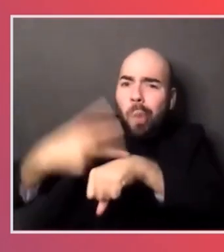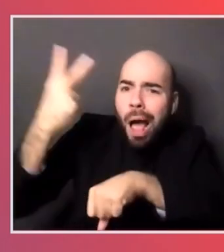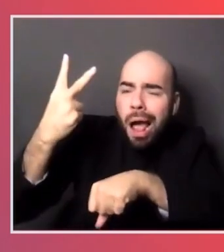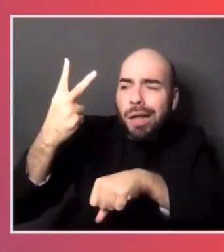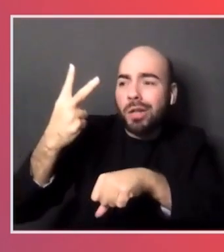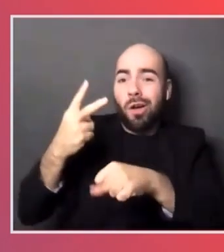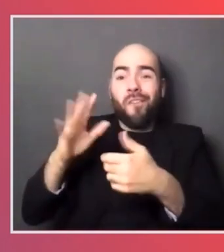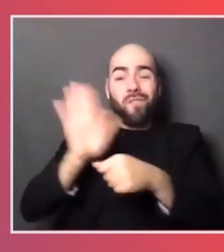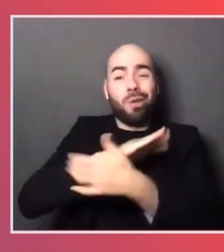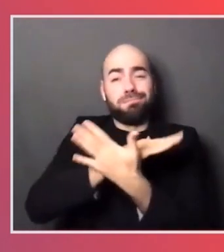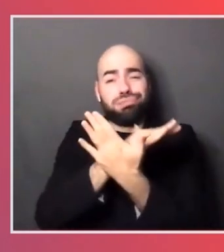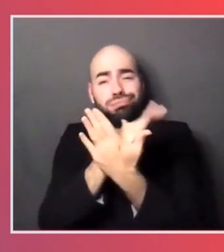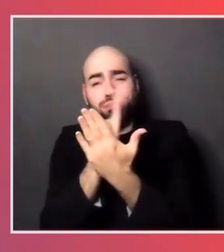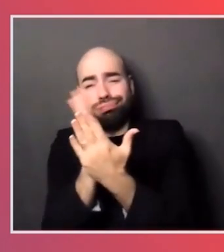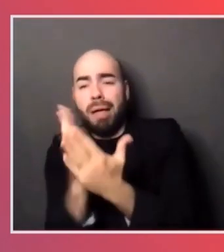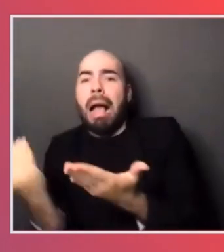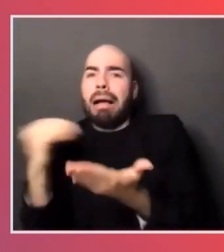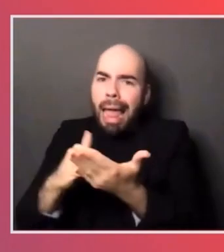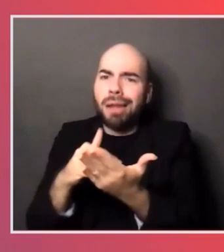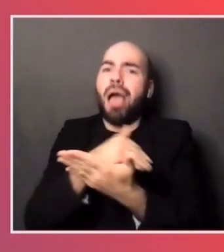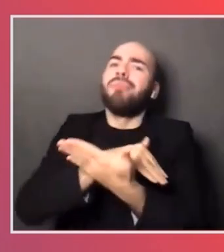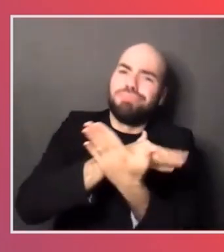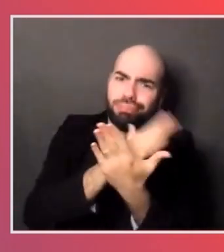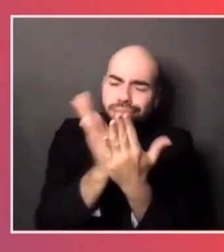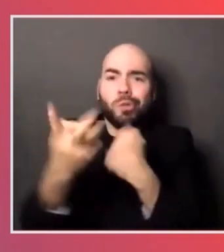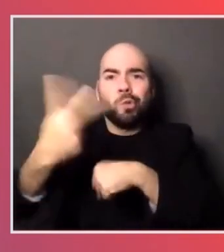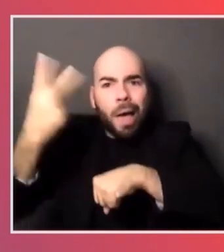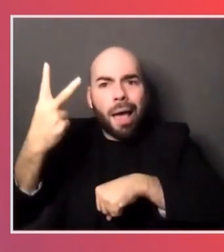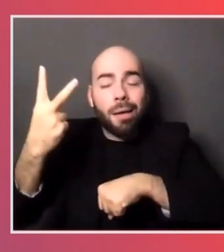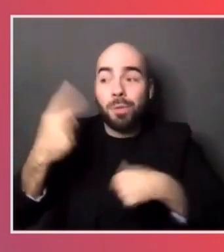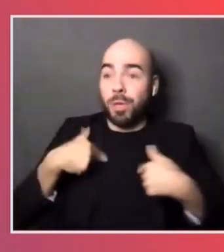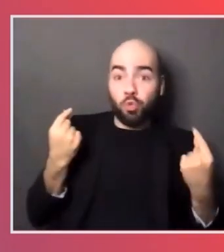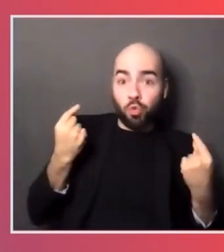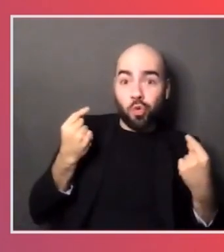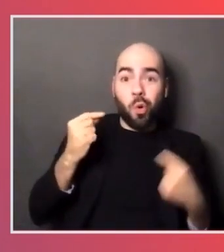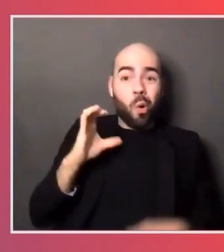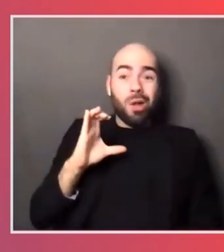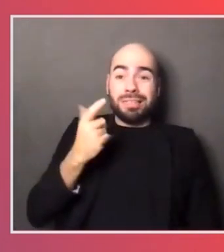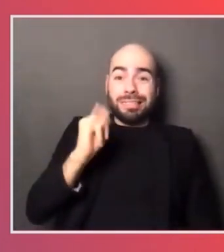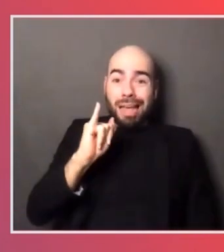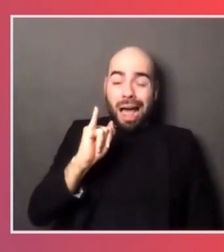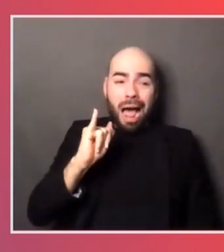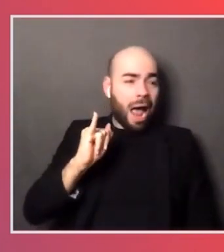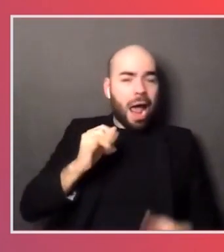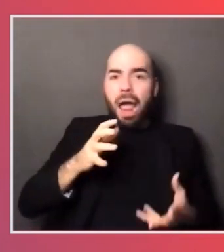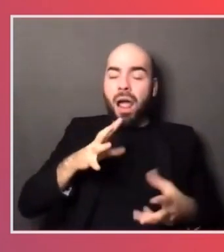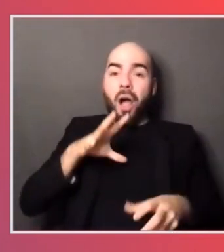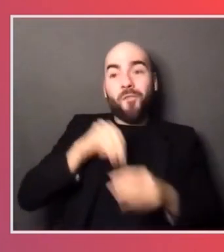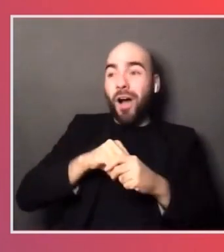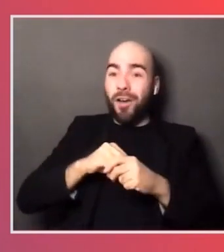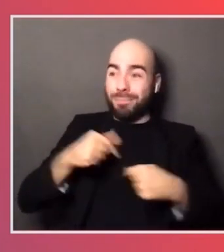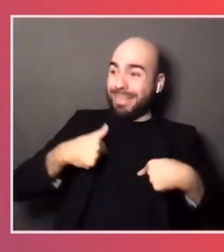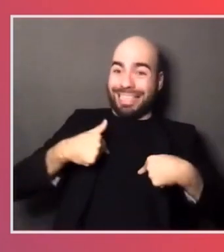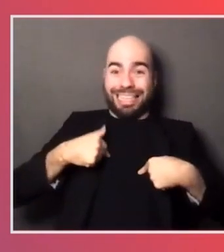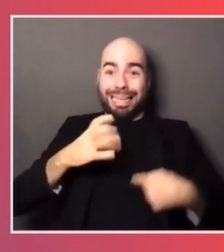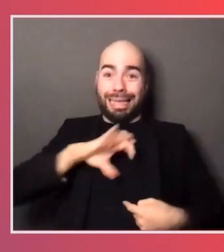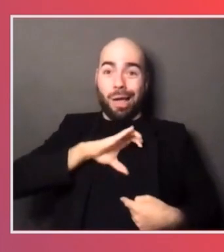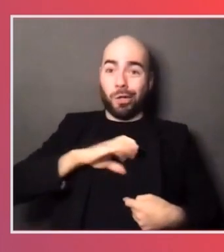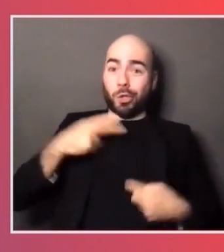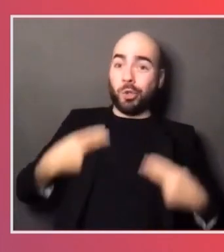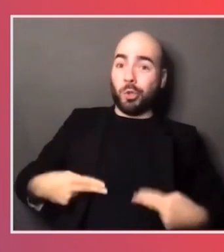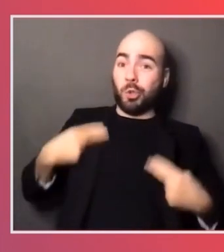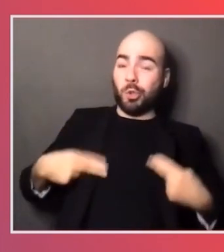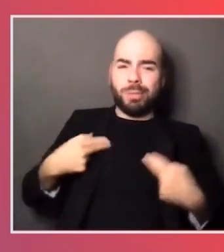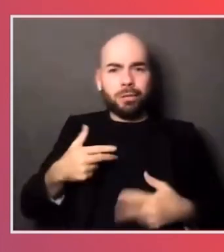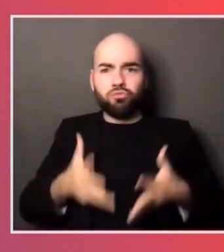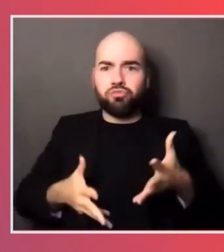and then with playing with tennis balls for everybody else, and then I had to shoot the scenes with them. Right. So I didn't get a day off.